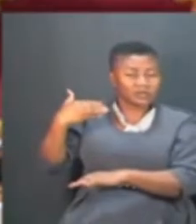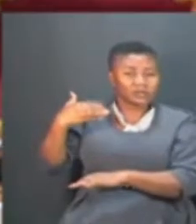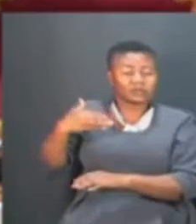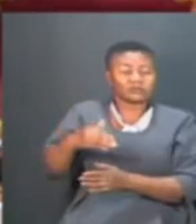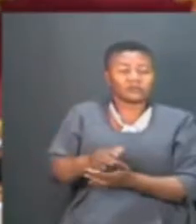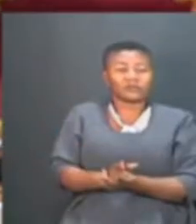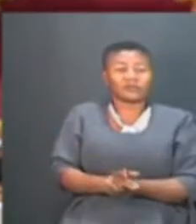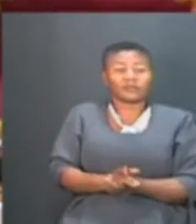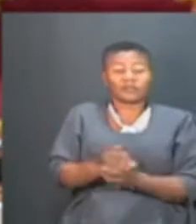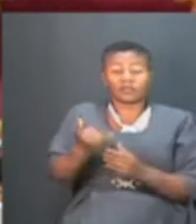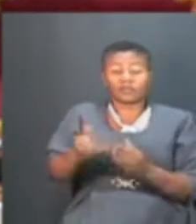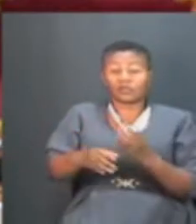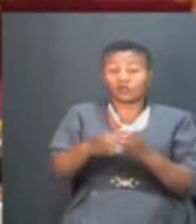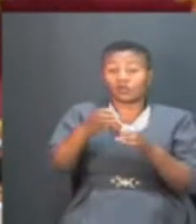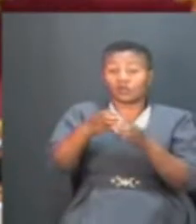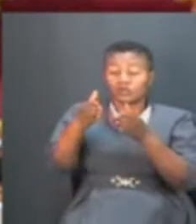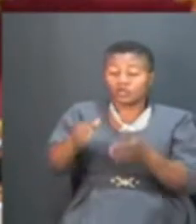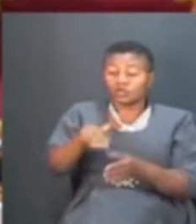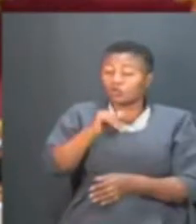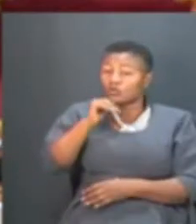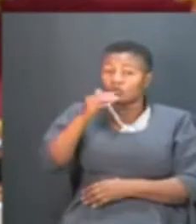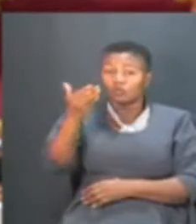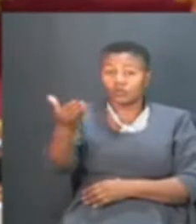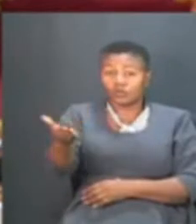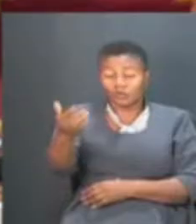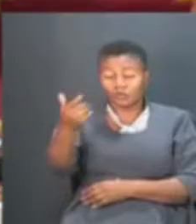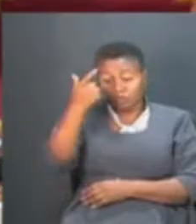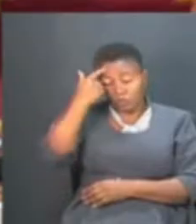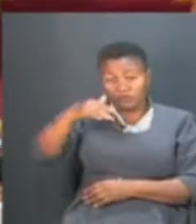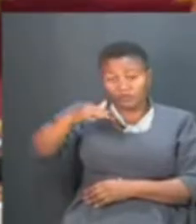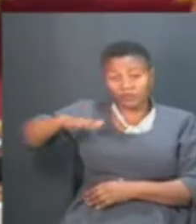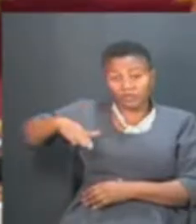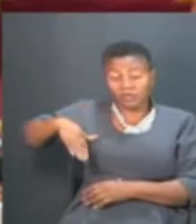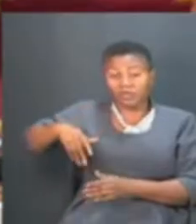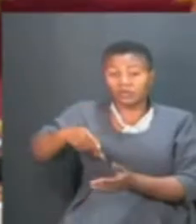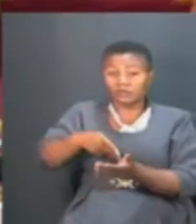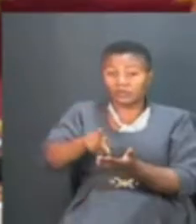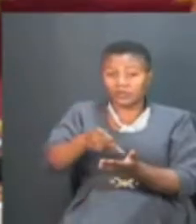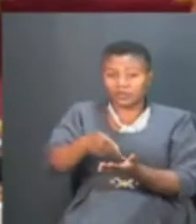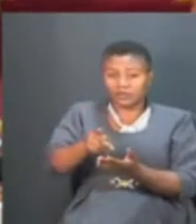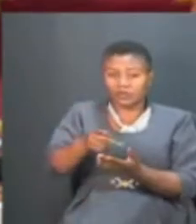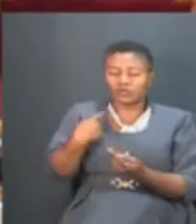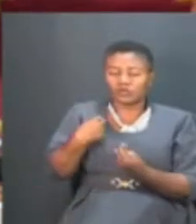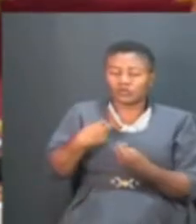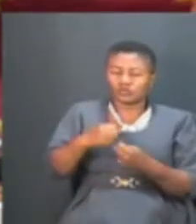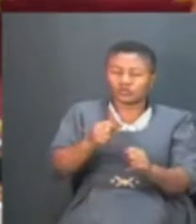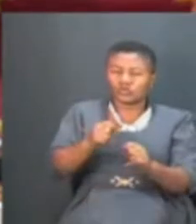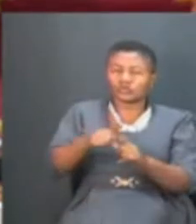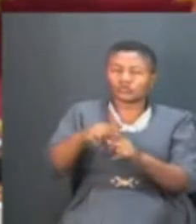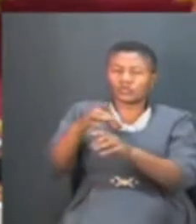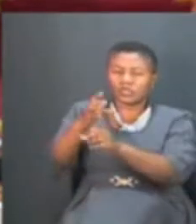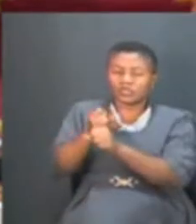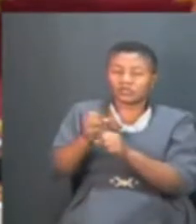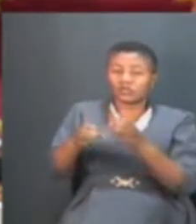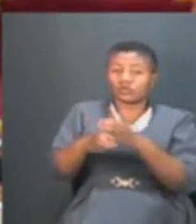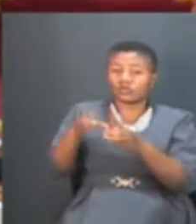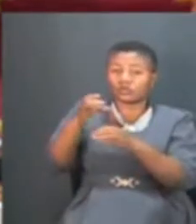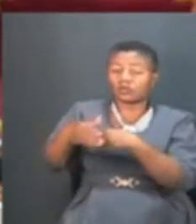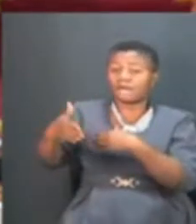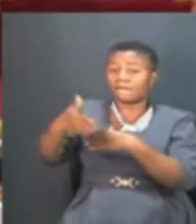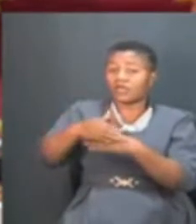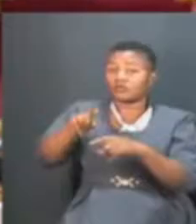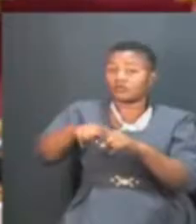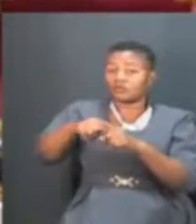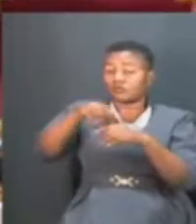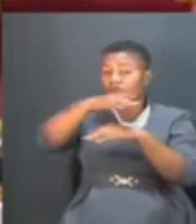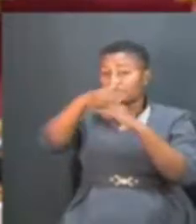21.81%. The contractor is not on site due to delayed payment. Efforts are being made to get the contractor back to site to complete the outstanding